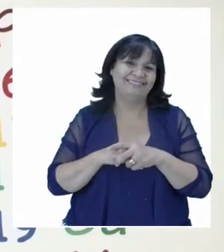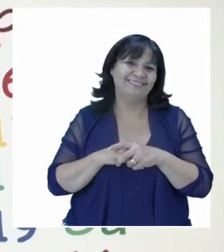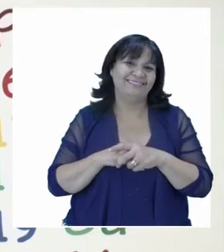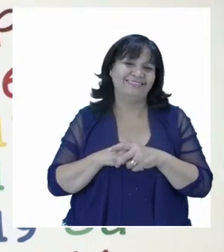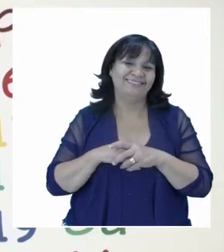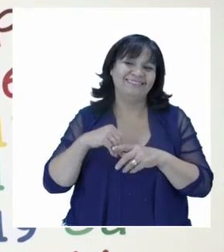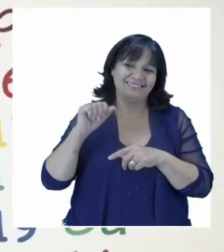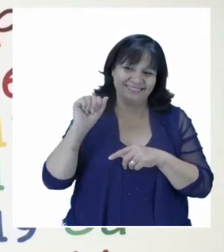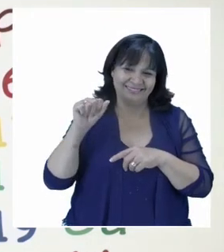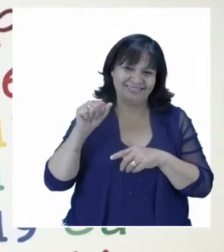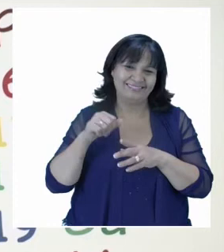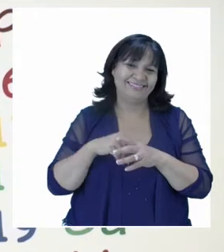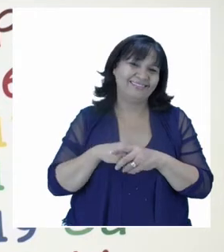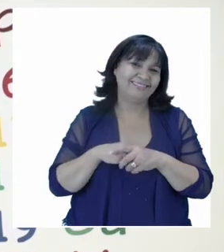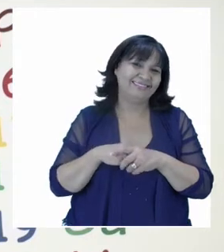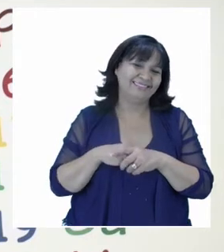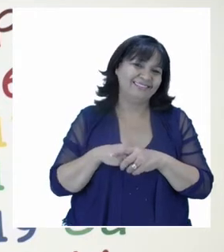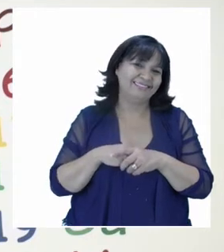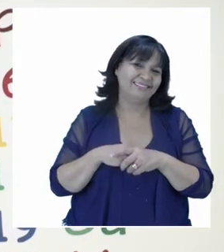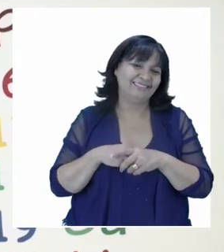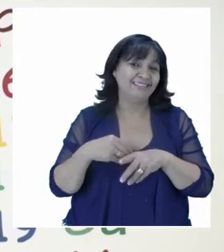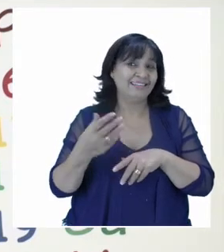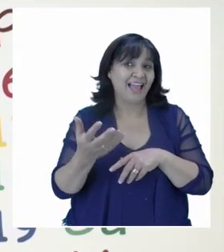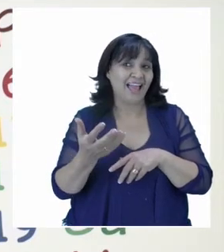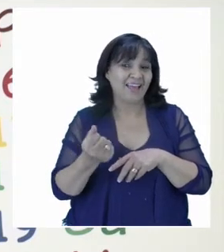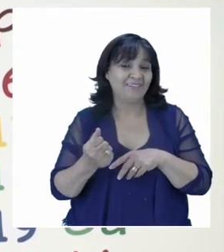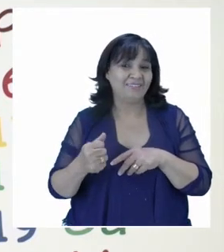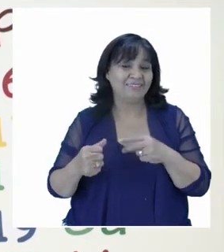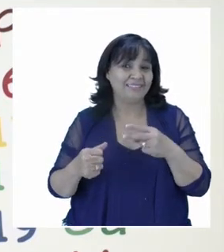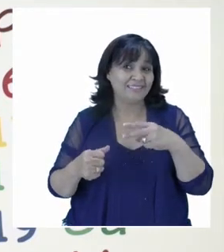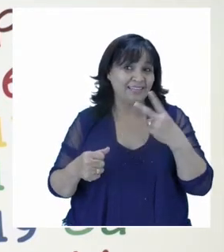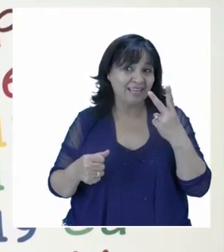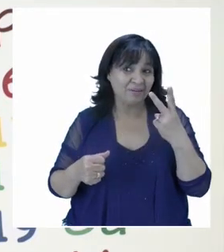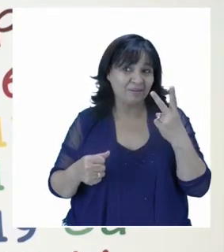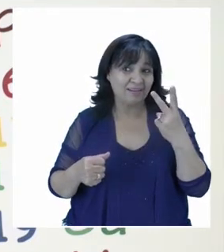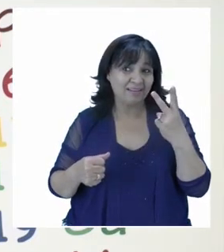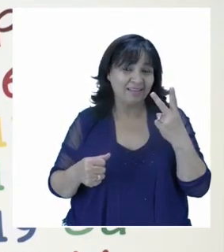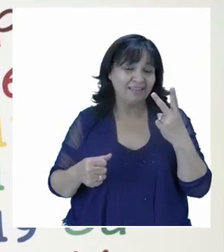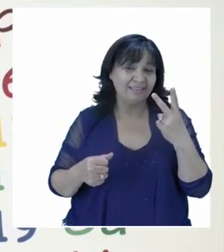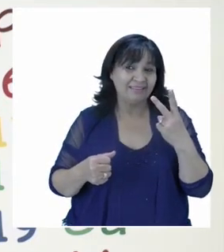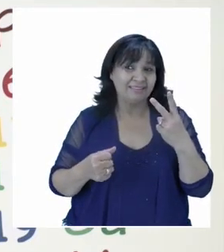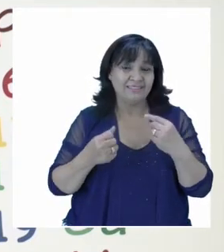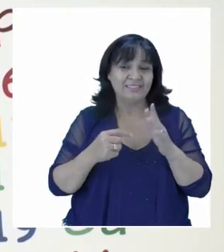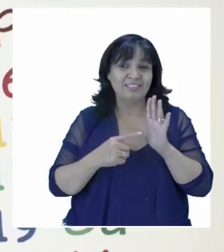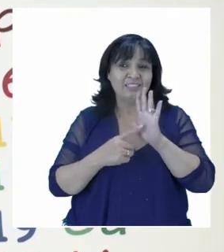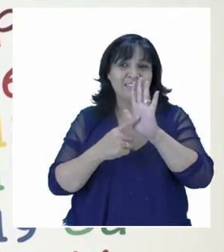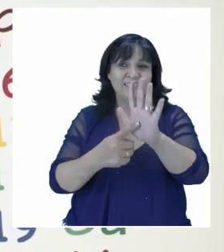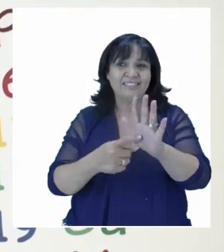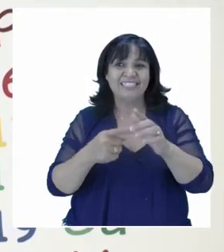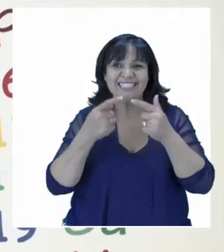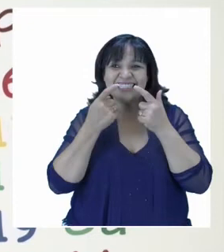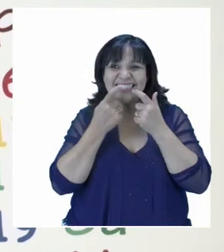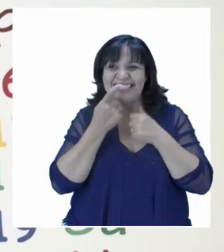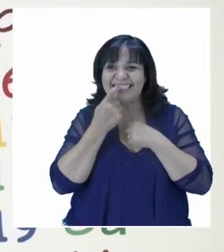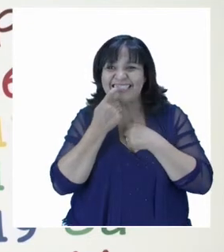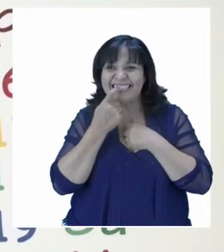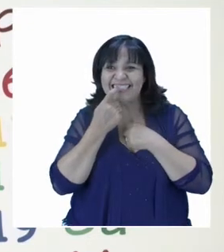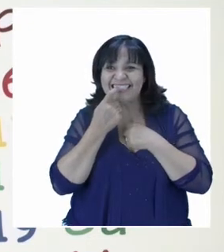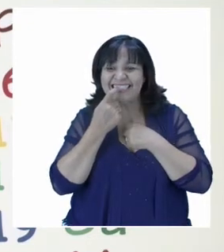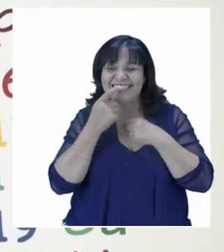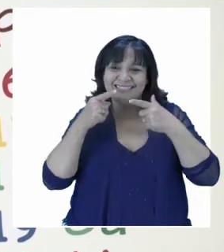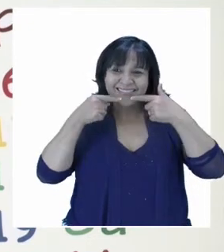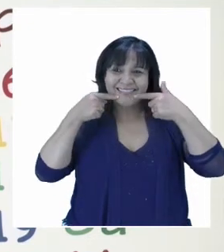Yes. And we have a normal one where we show our teeth and smile.